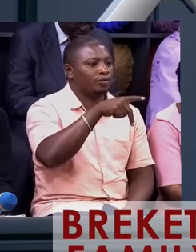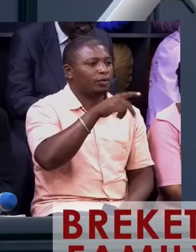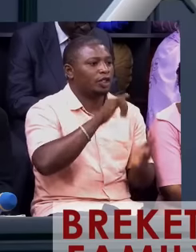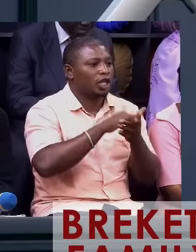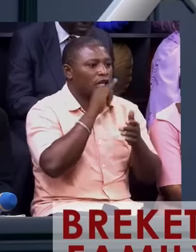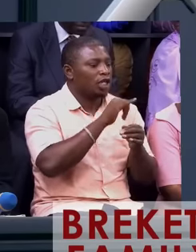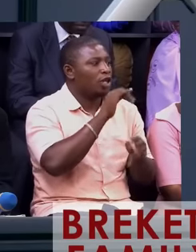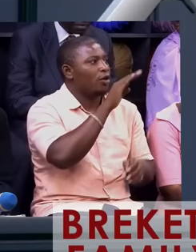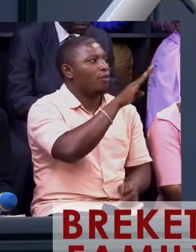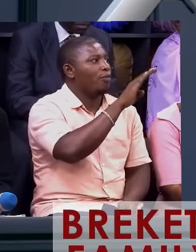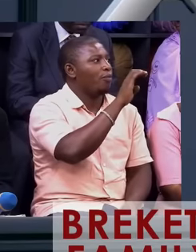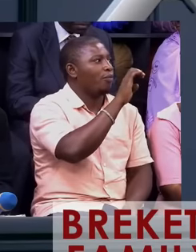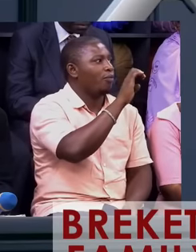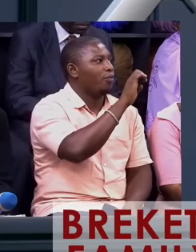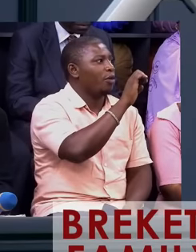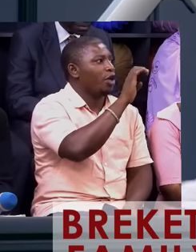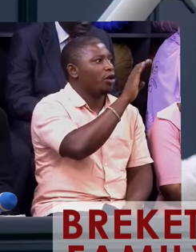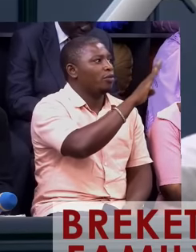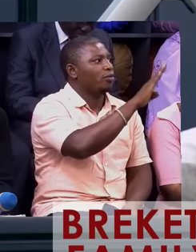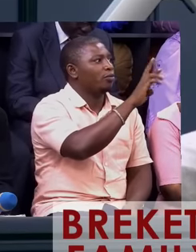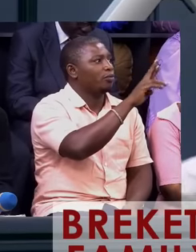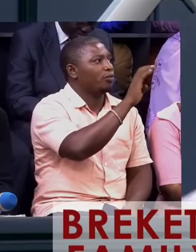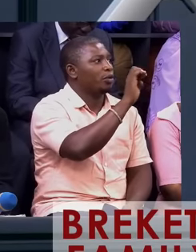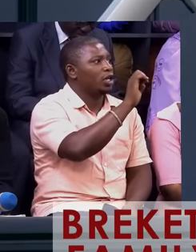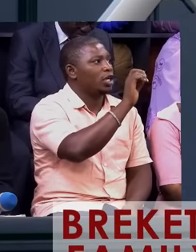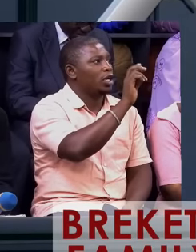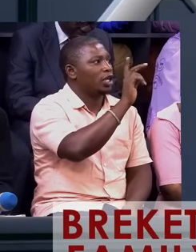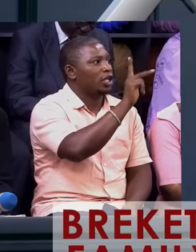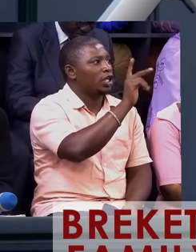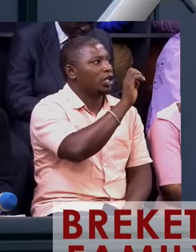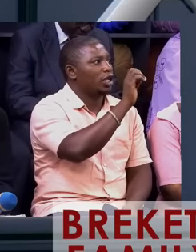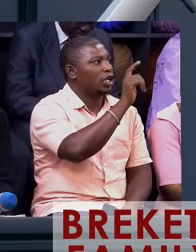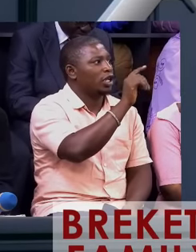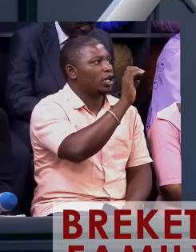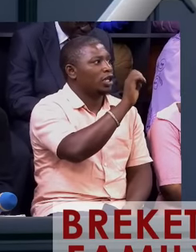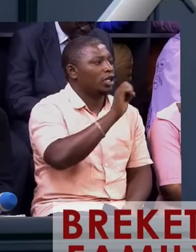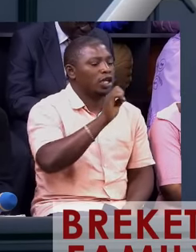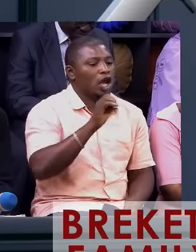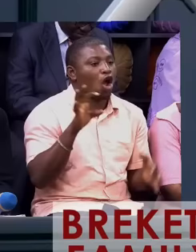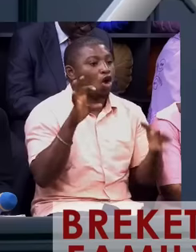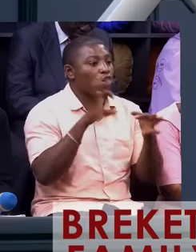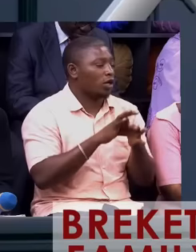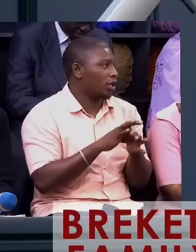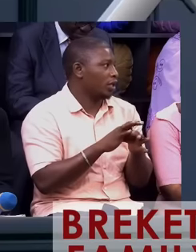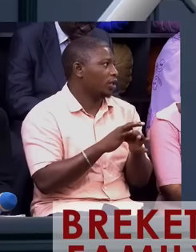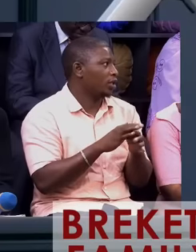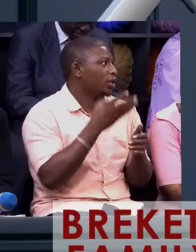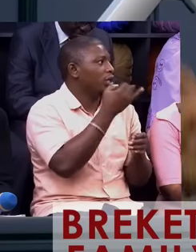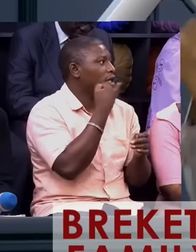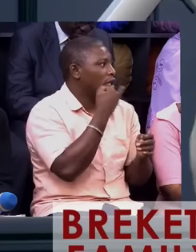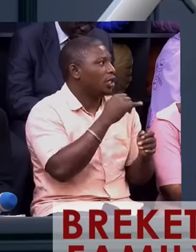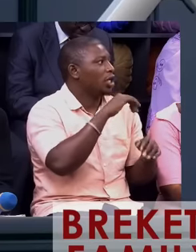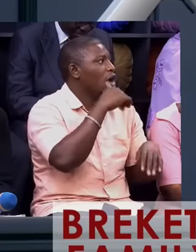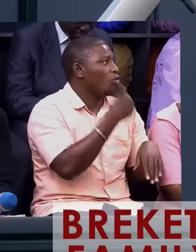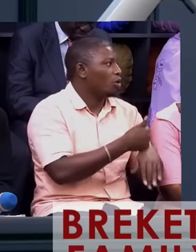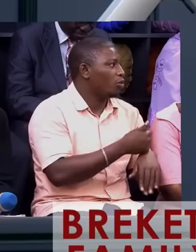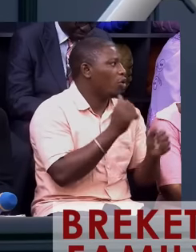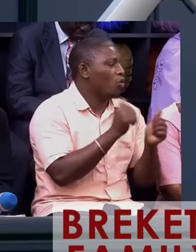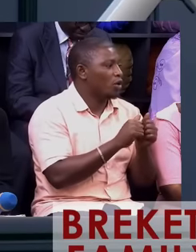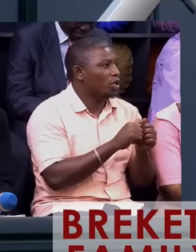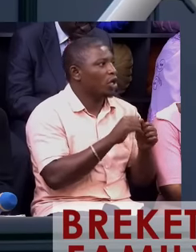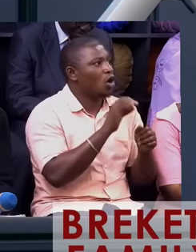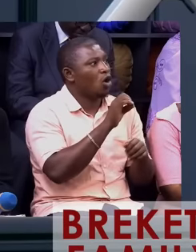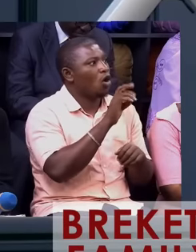connect okay sir when you enter breaket connect there is appointment with the ordinary president just